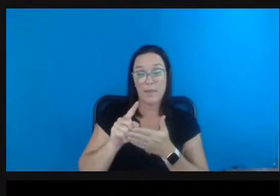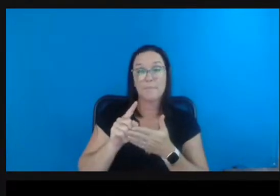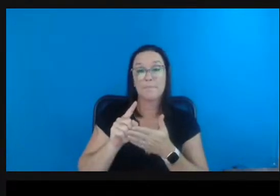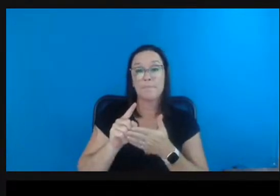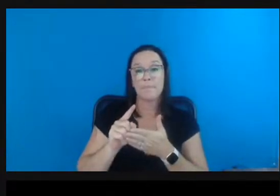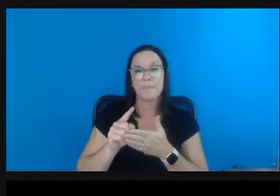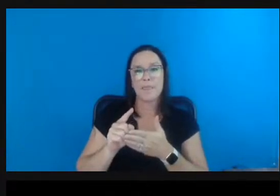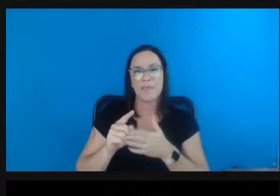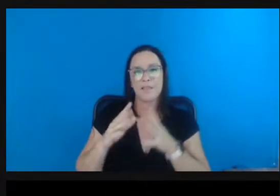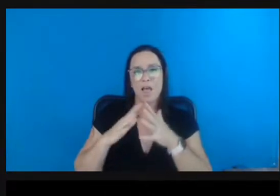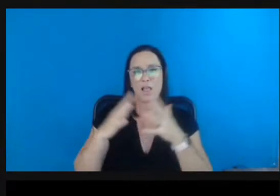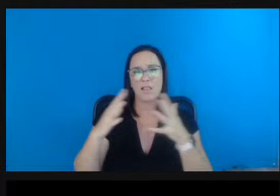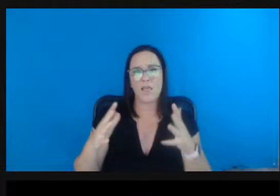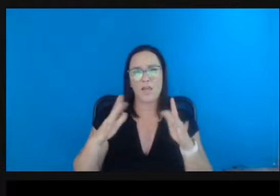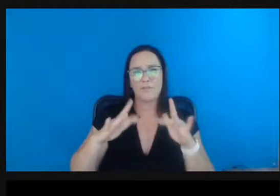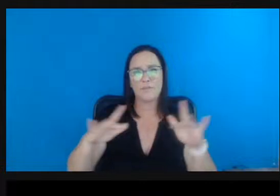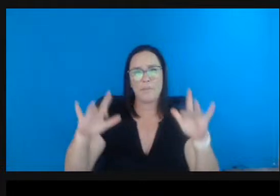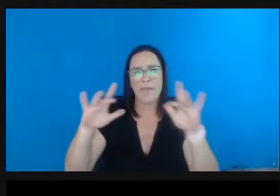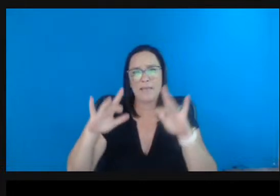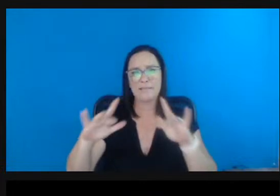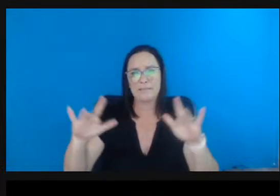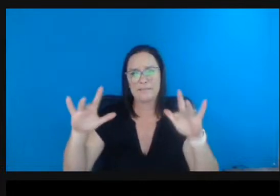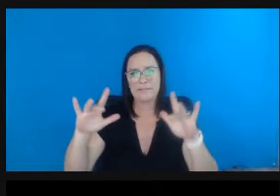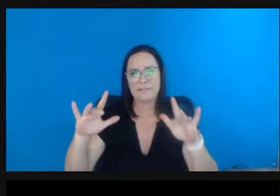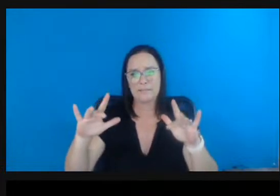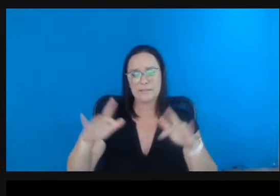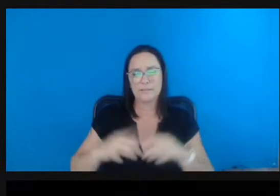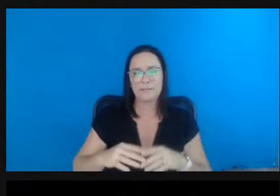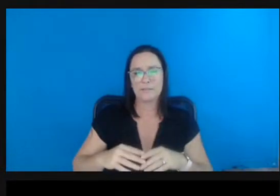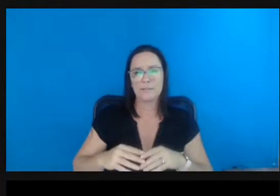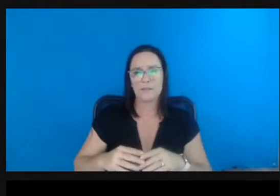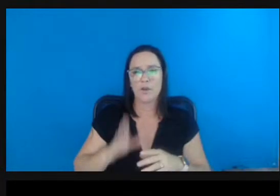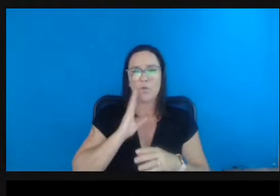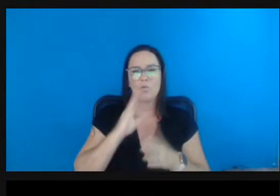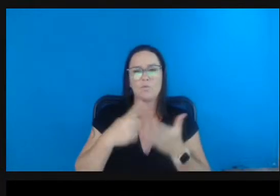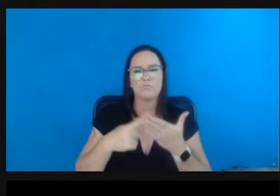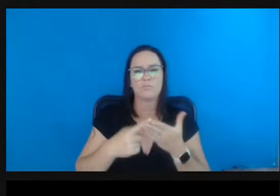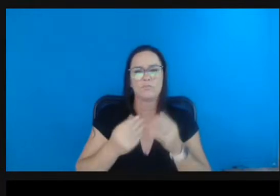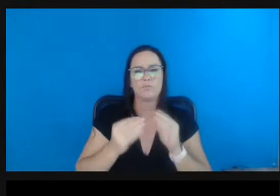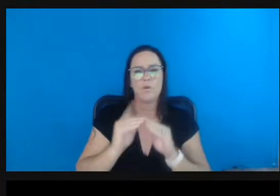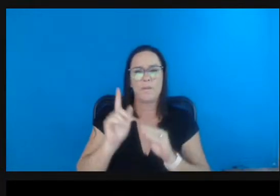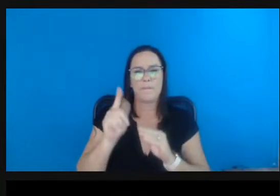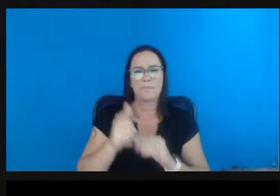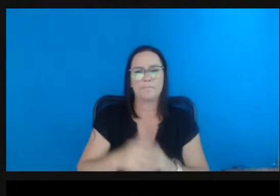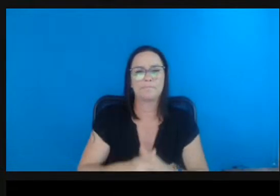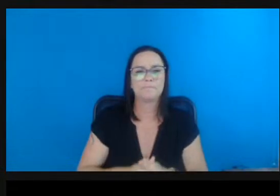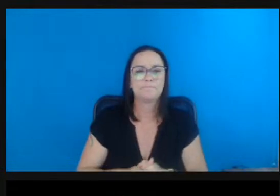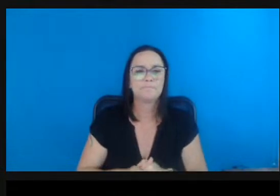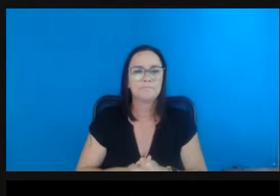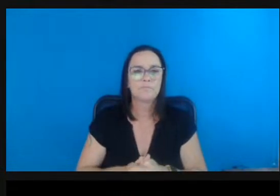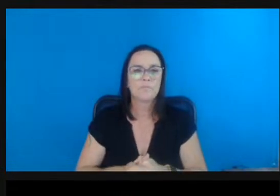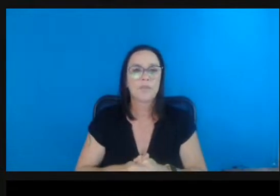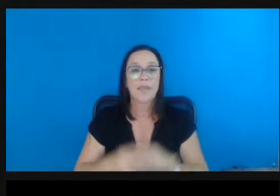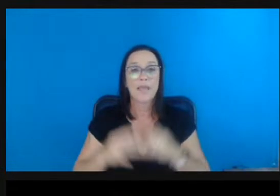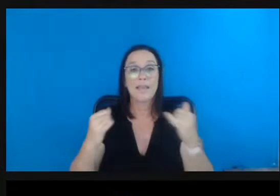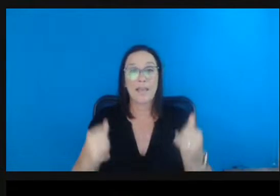on here. We'll come back to that here in a few minutes. So looking at the last month